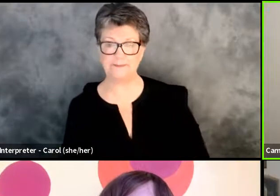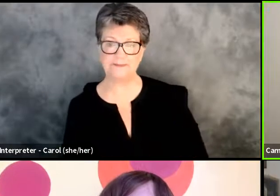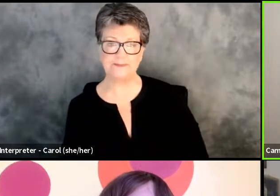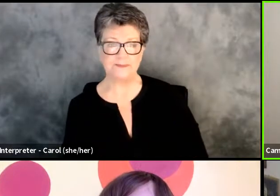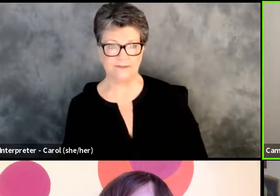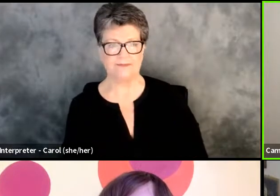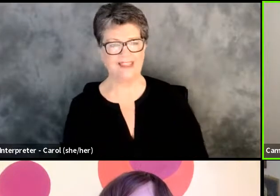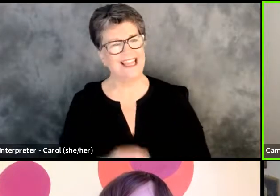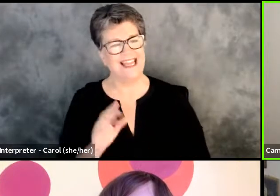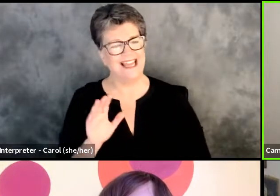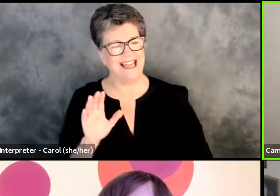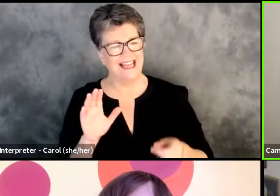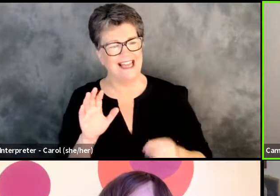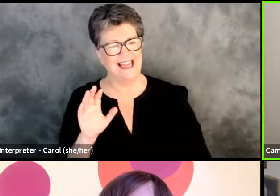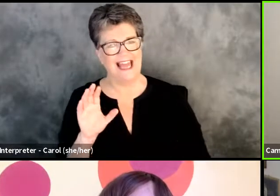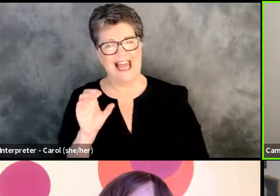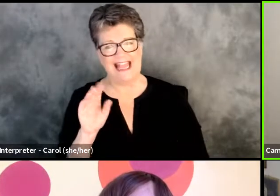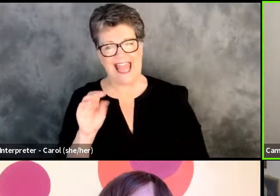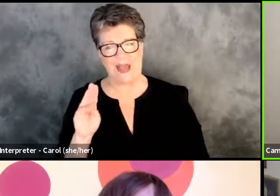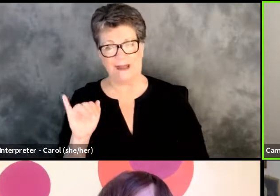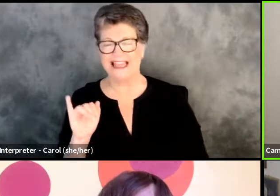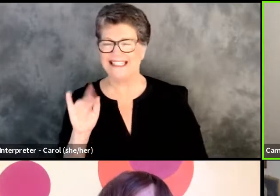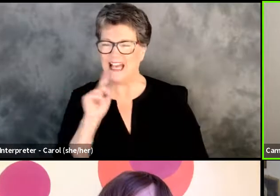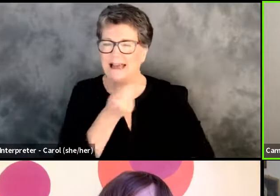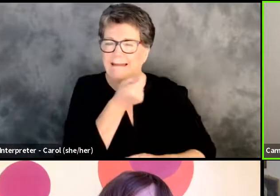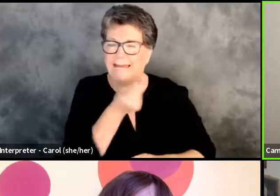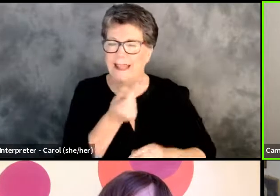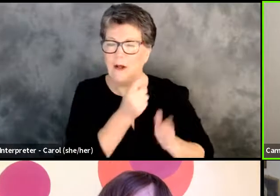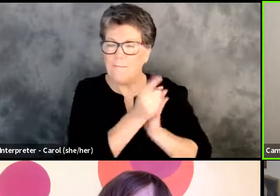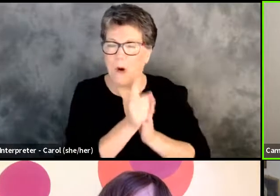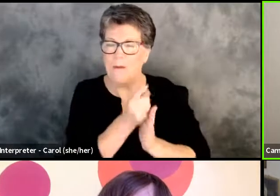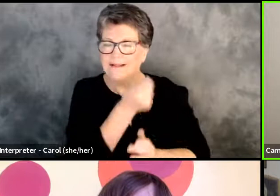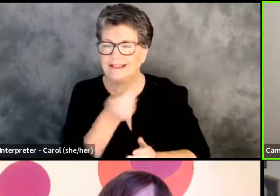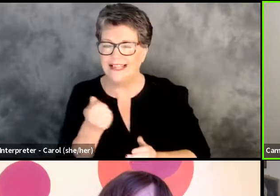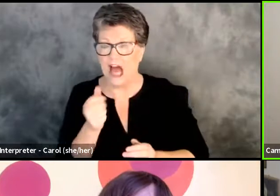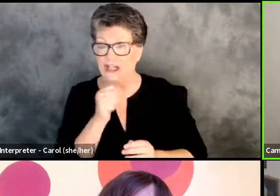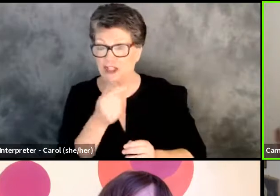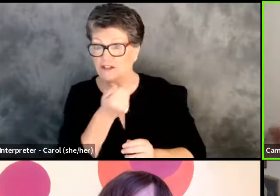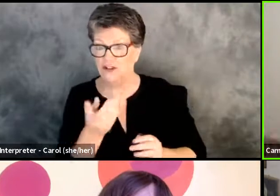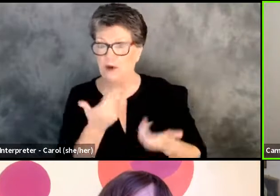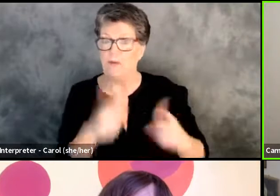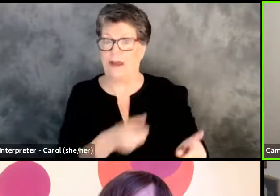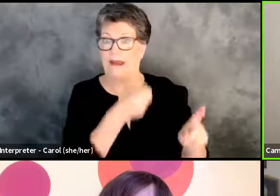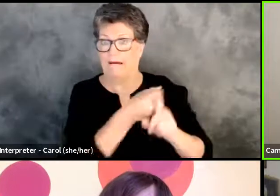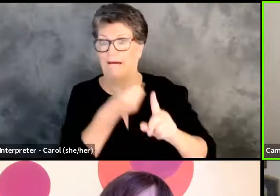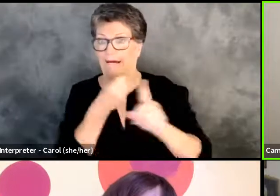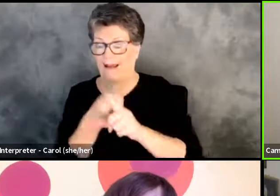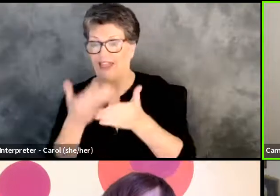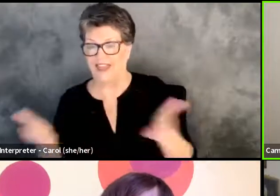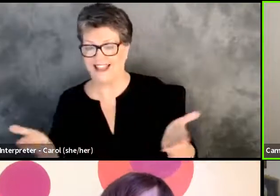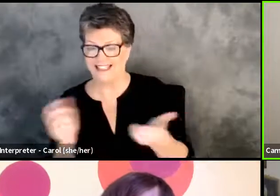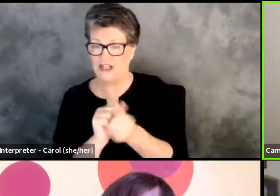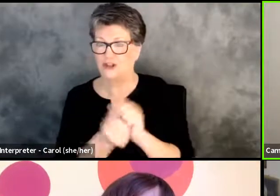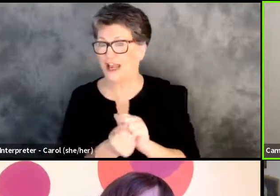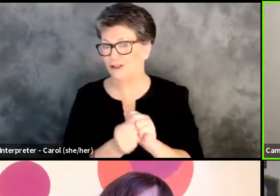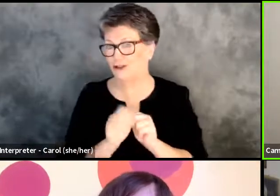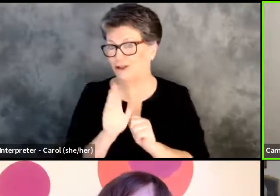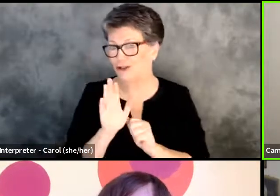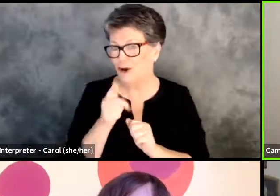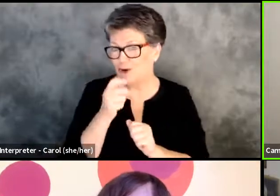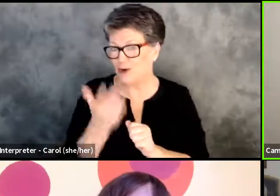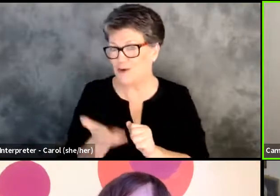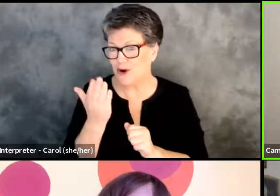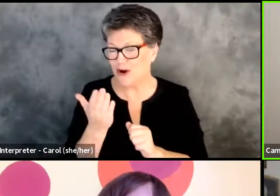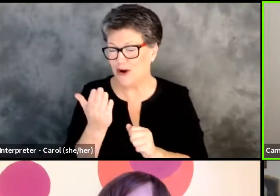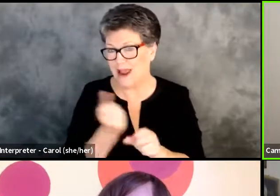It sounds like there were a lot of little moments along the way rather than a few really big defining things that changed who you were